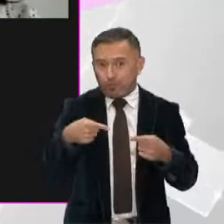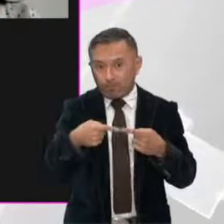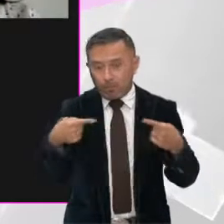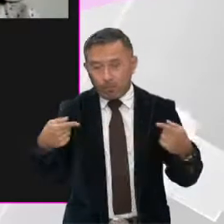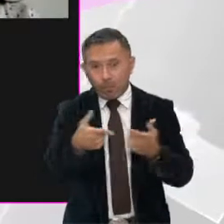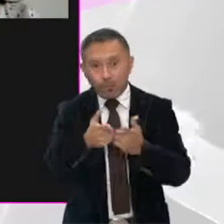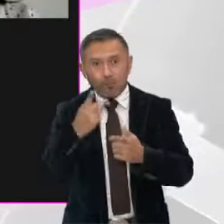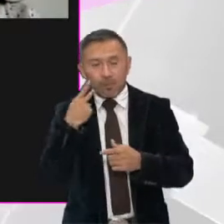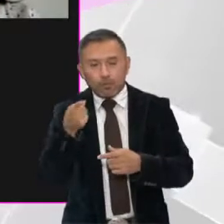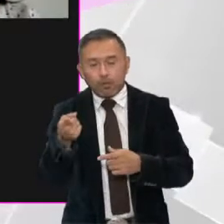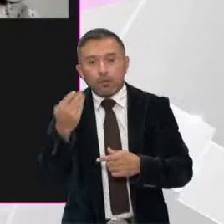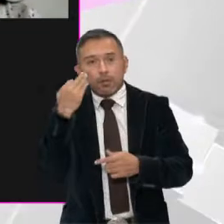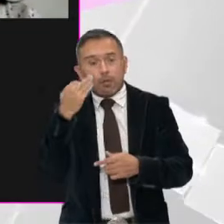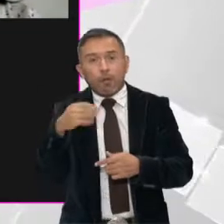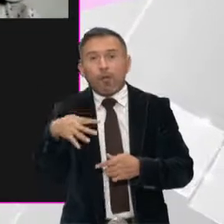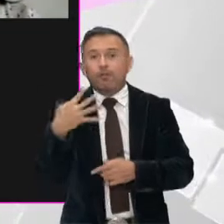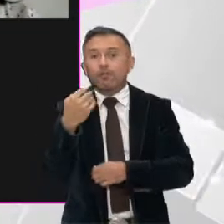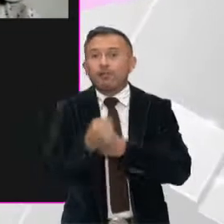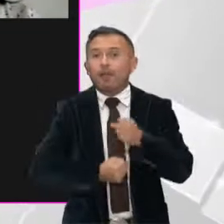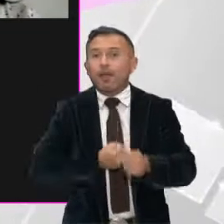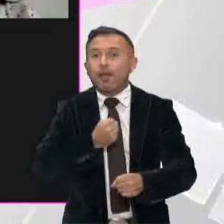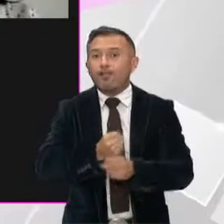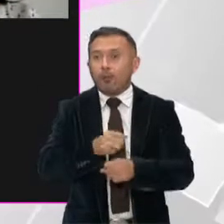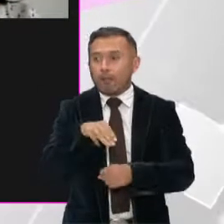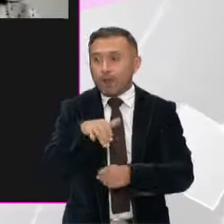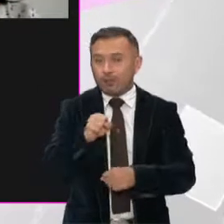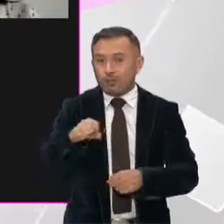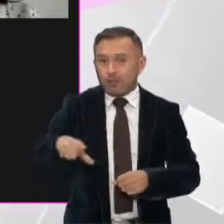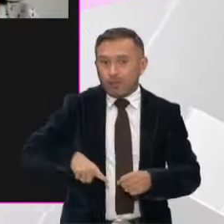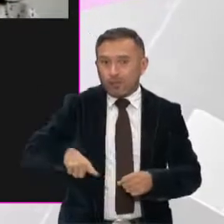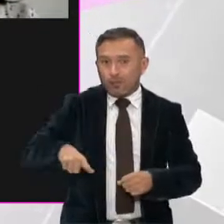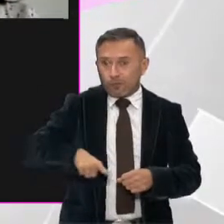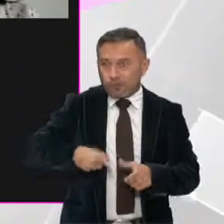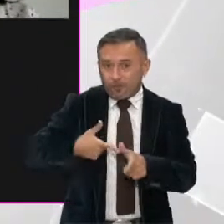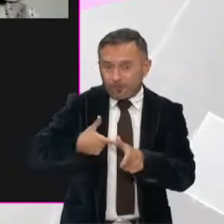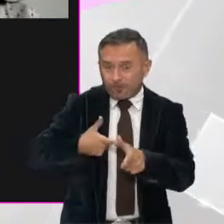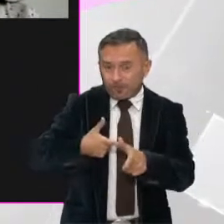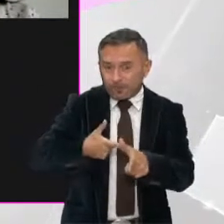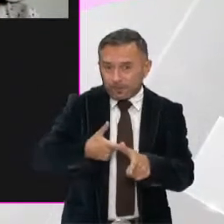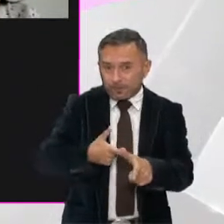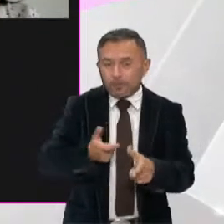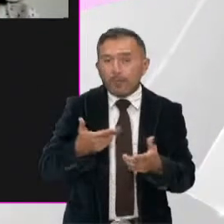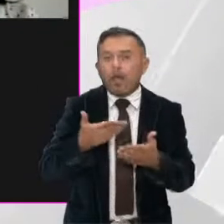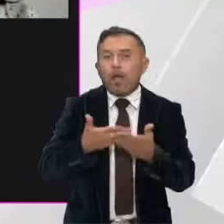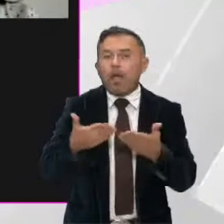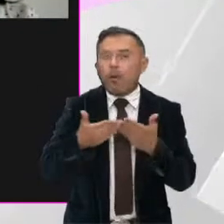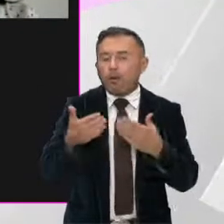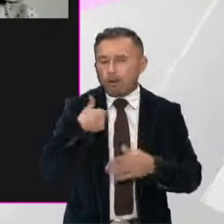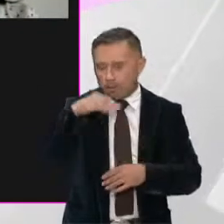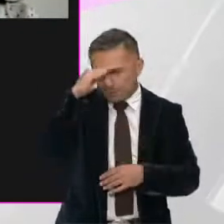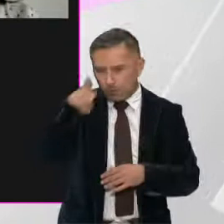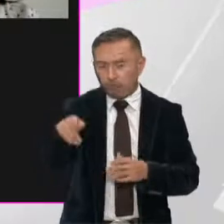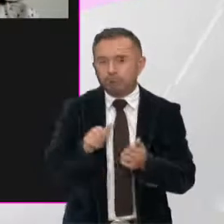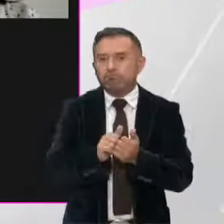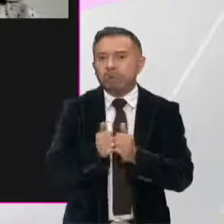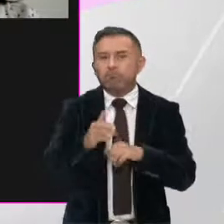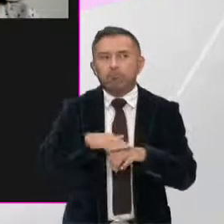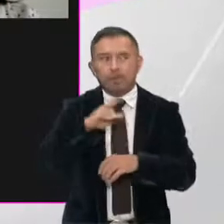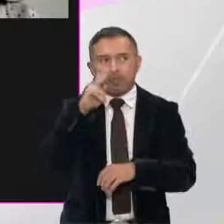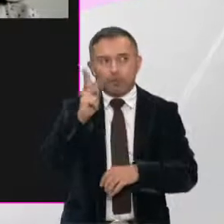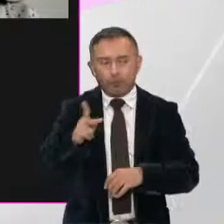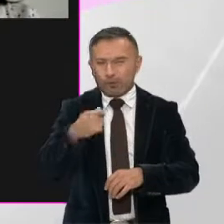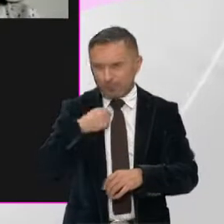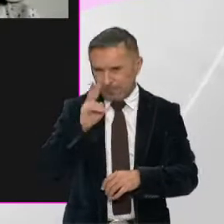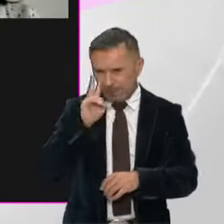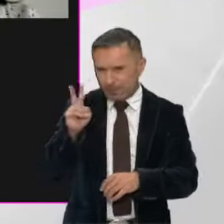have been having this behavior or reproducing this behavior of this government or this term.